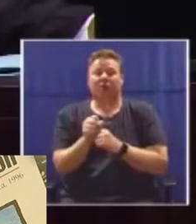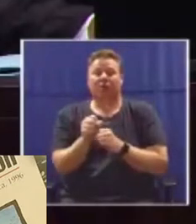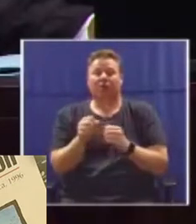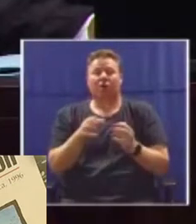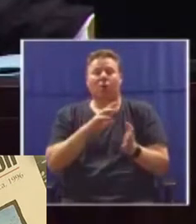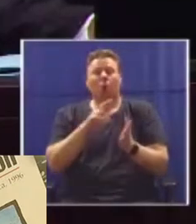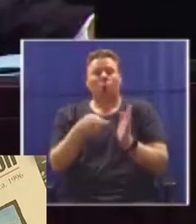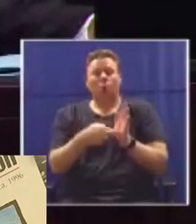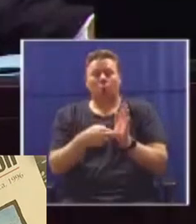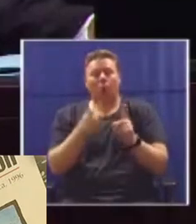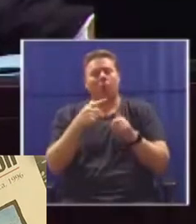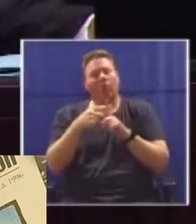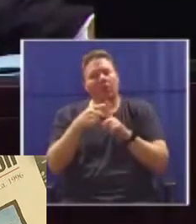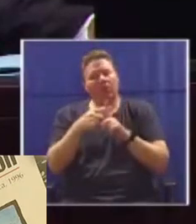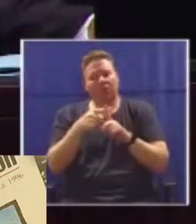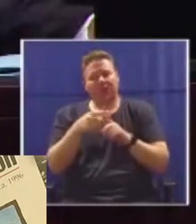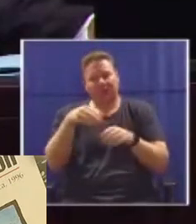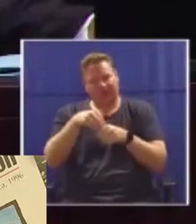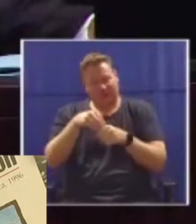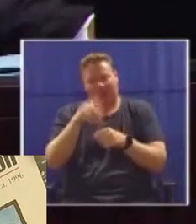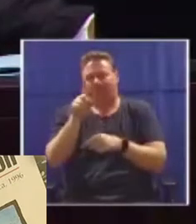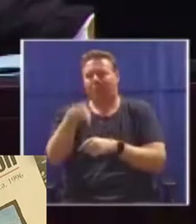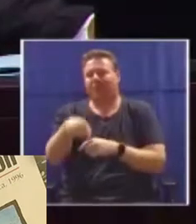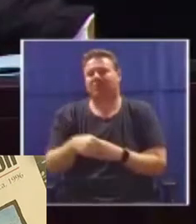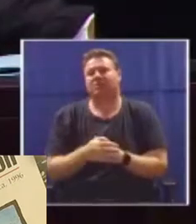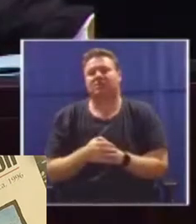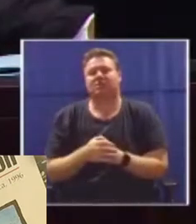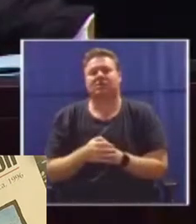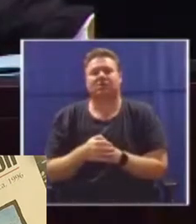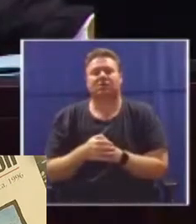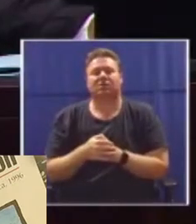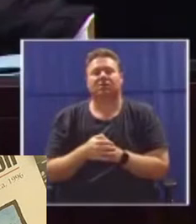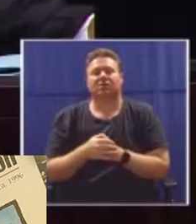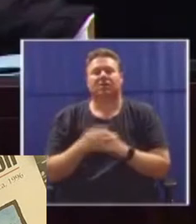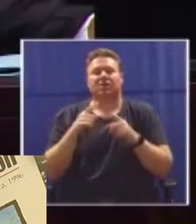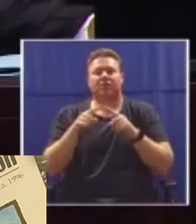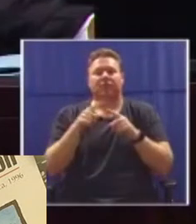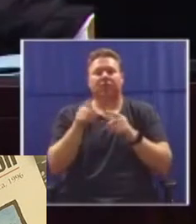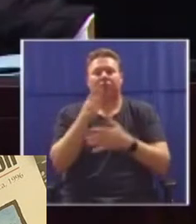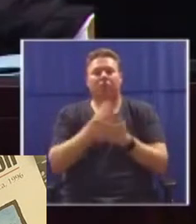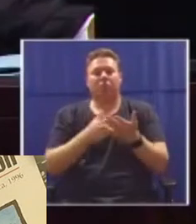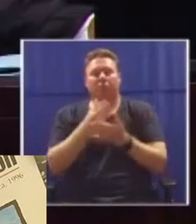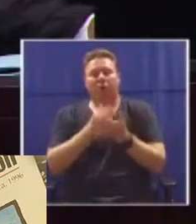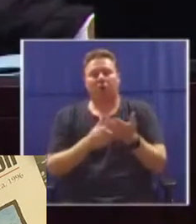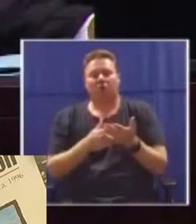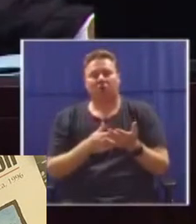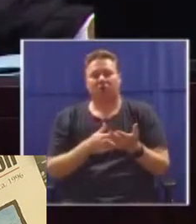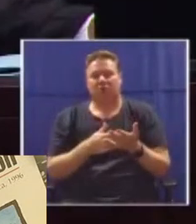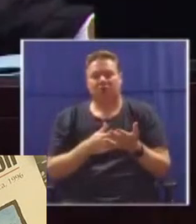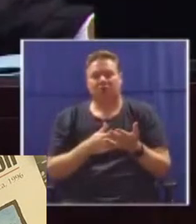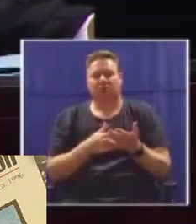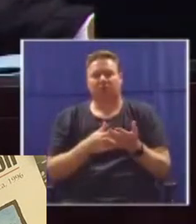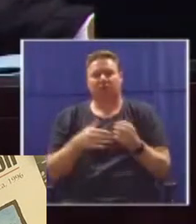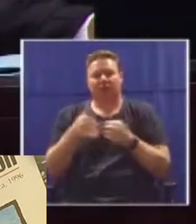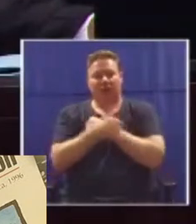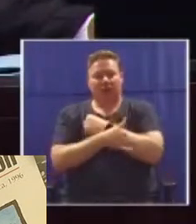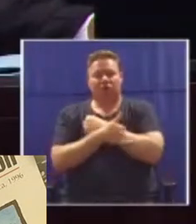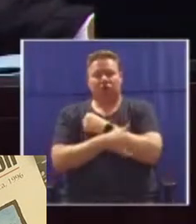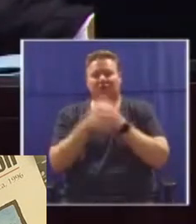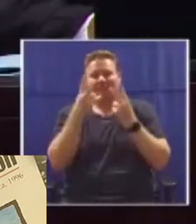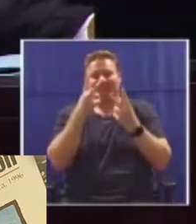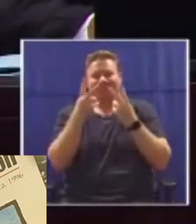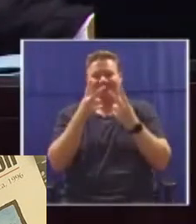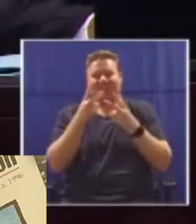and progressive role in this regard. In different parts of the country, we have felt the effective and destruction of